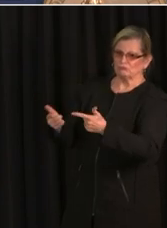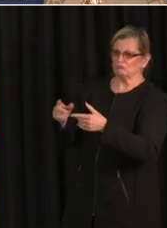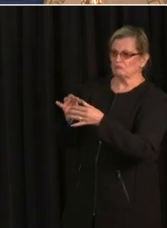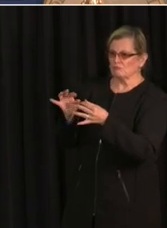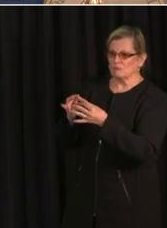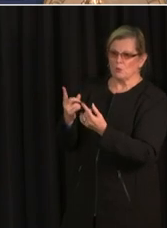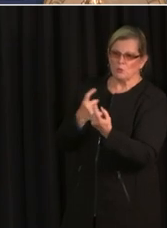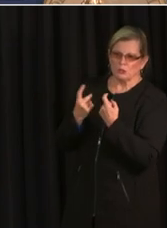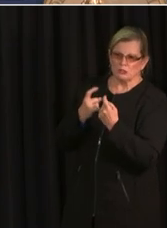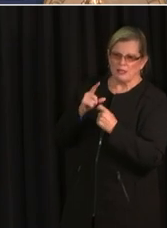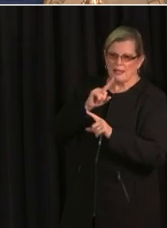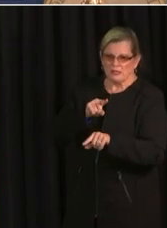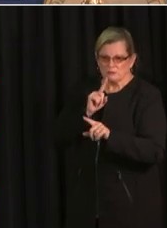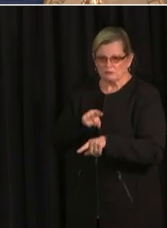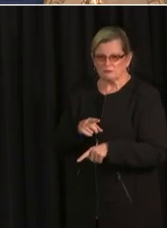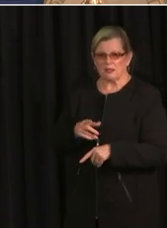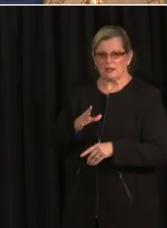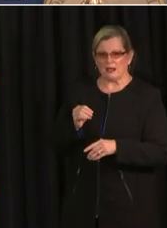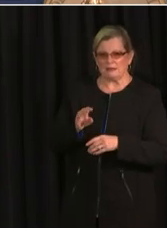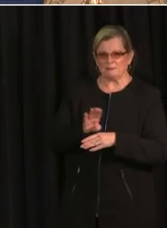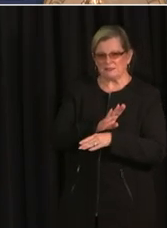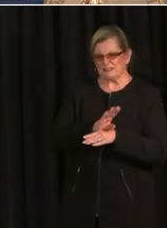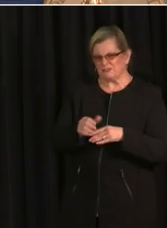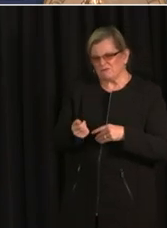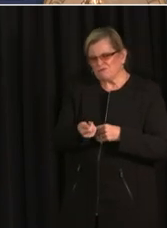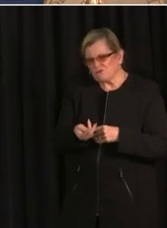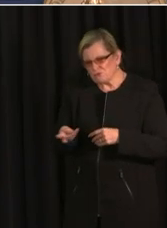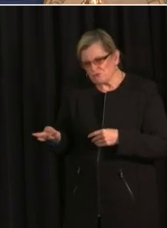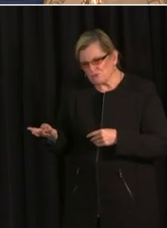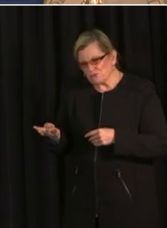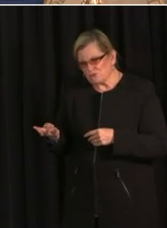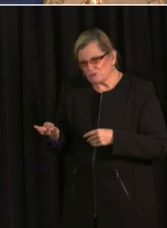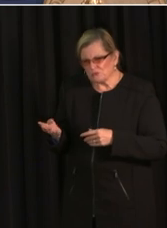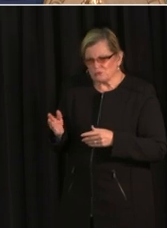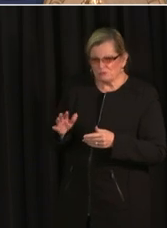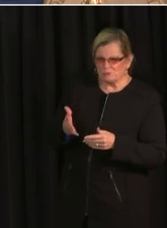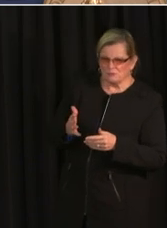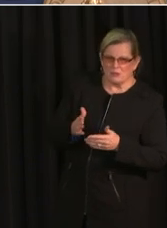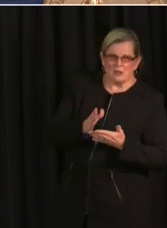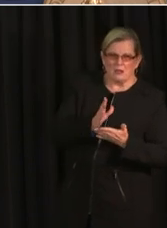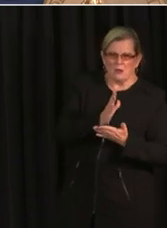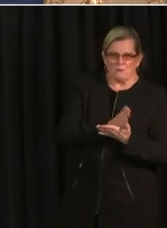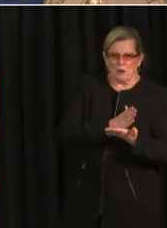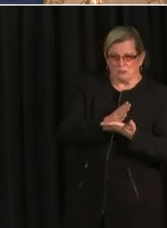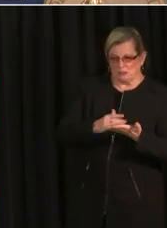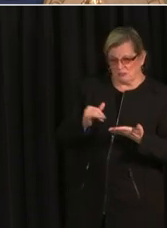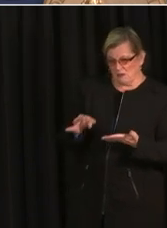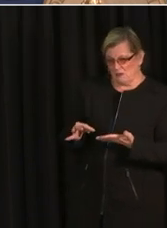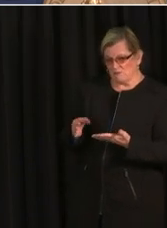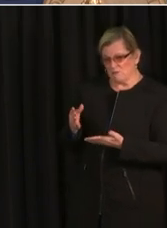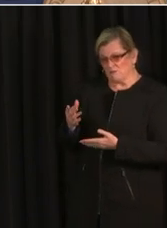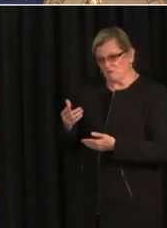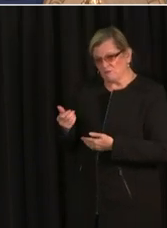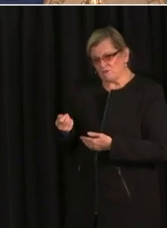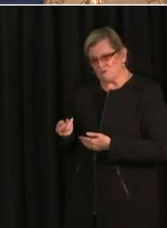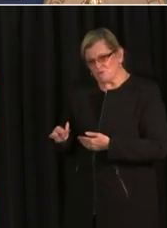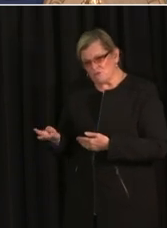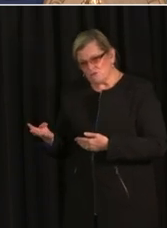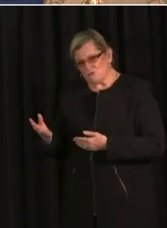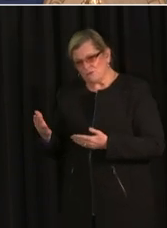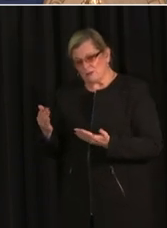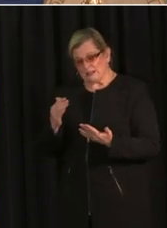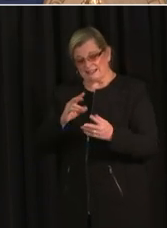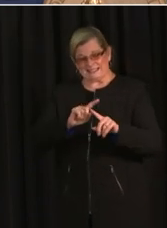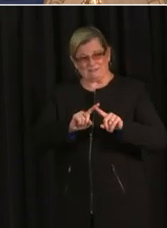with residents and businesses a few sectors, a few buckets of activity that